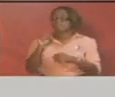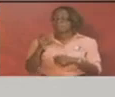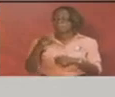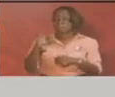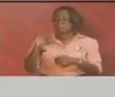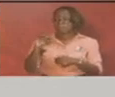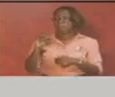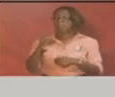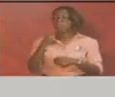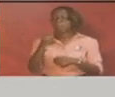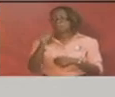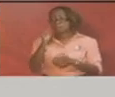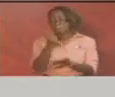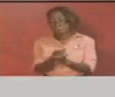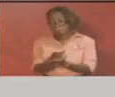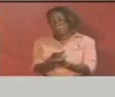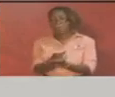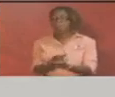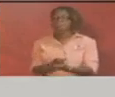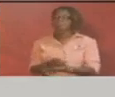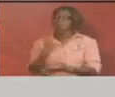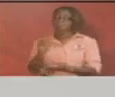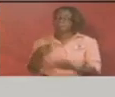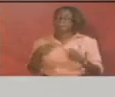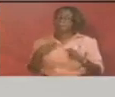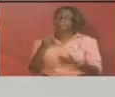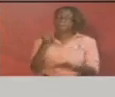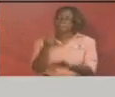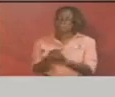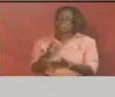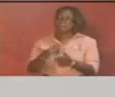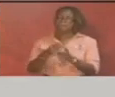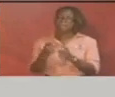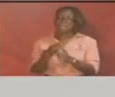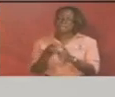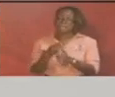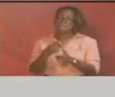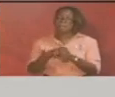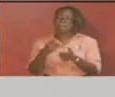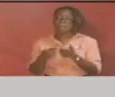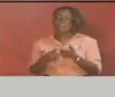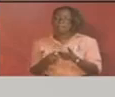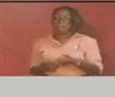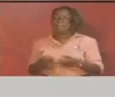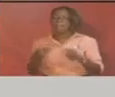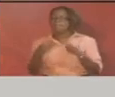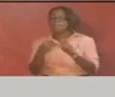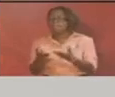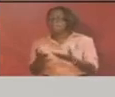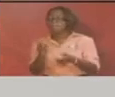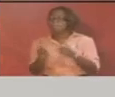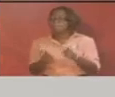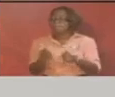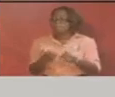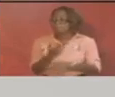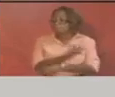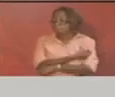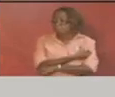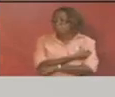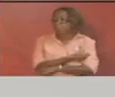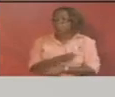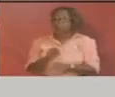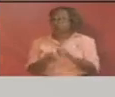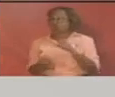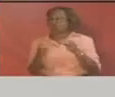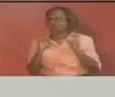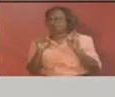WHO approval before you get an EUA or EUL. And we hope that that will give the population some level of confidence that